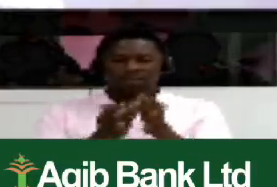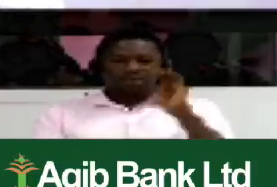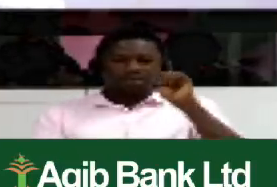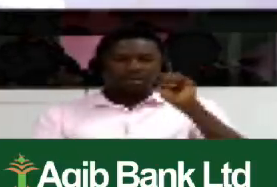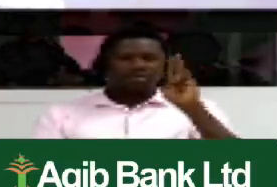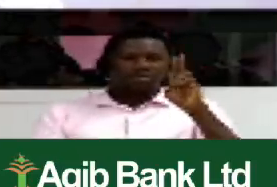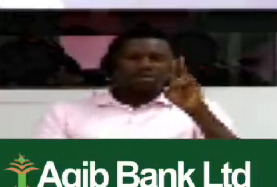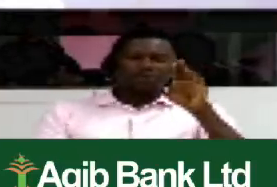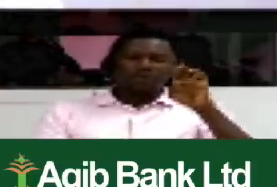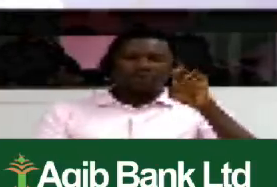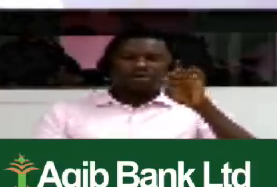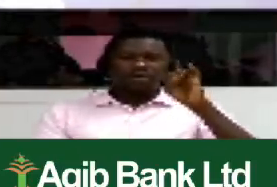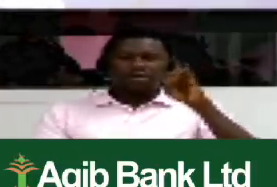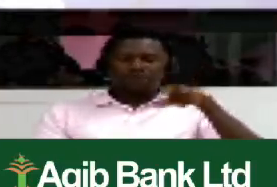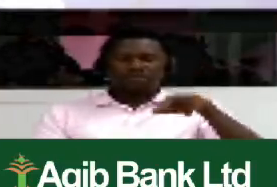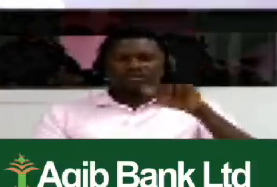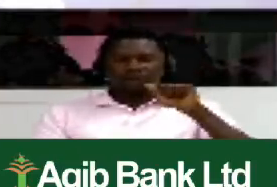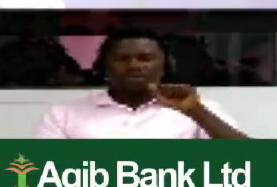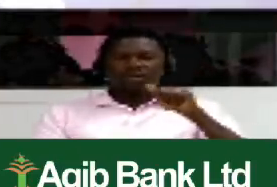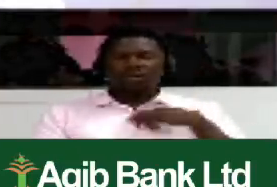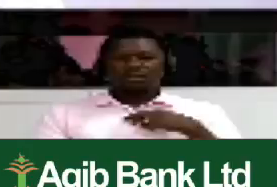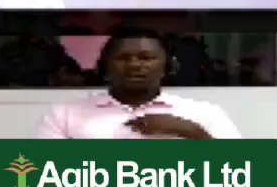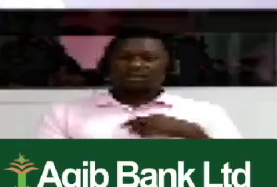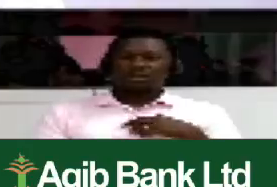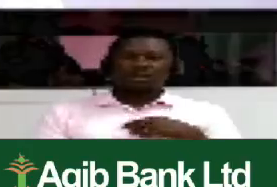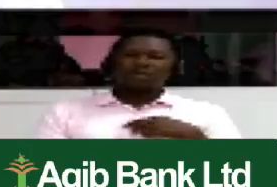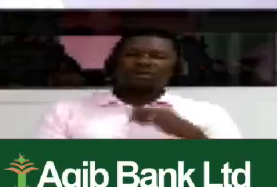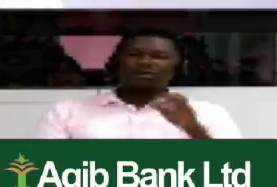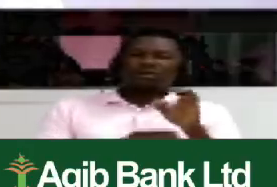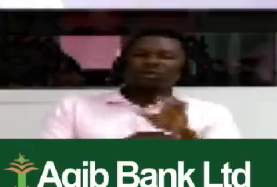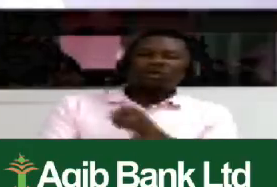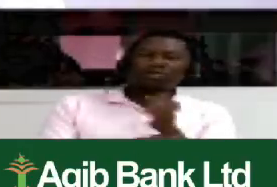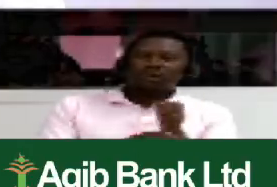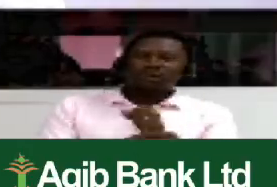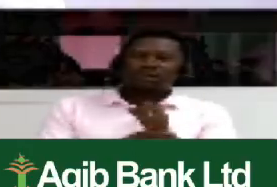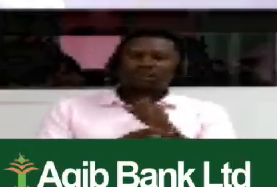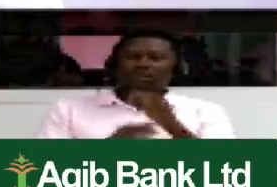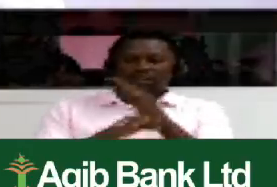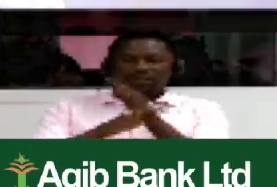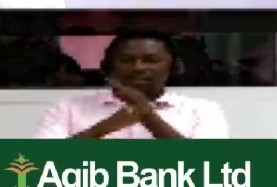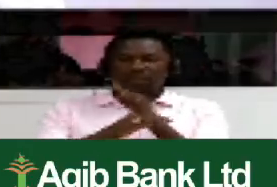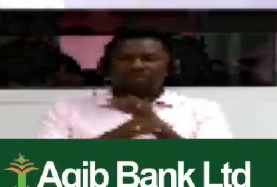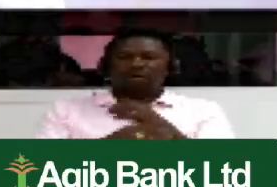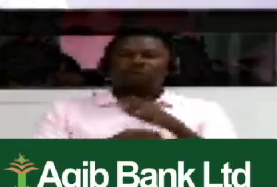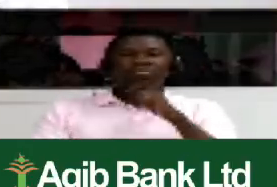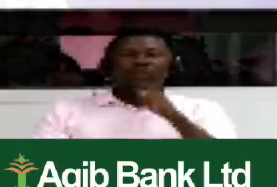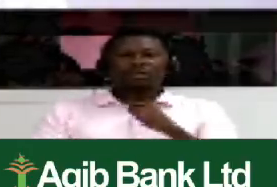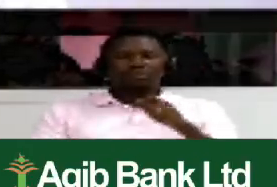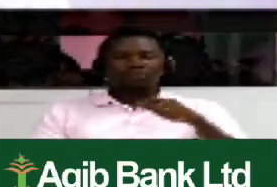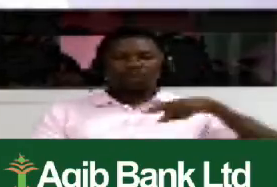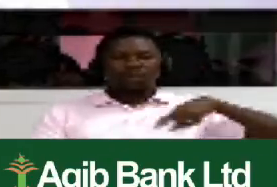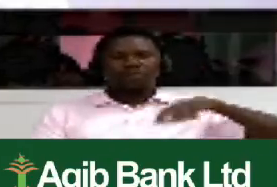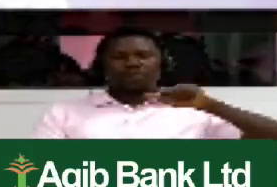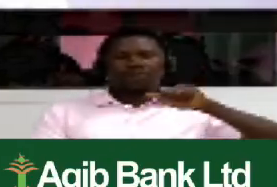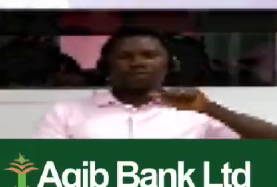name Mr. Paul. And so Ibrahim fought with Mr.